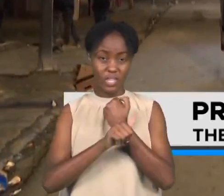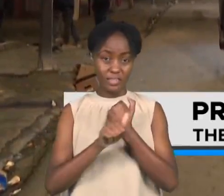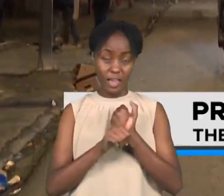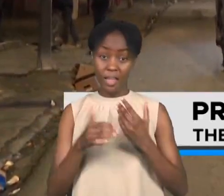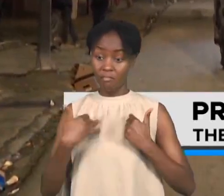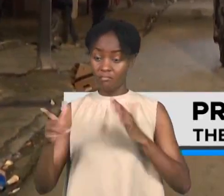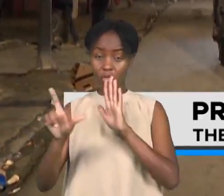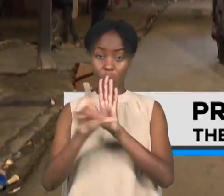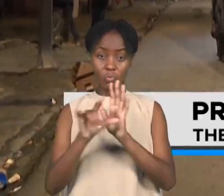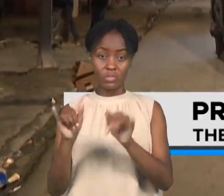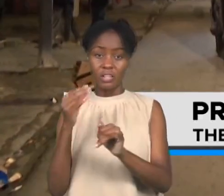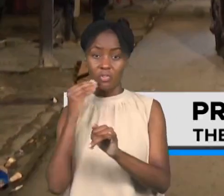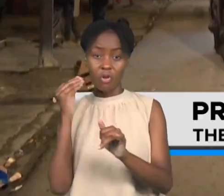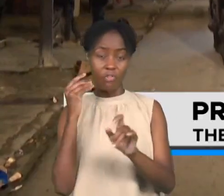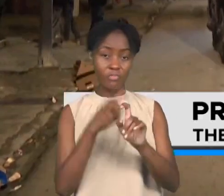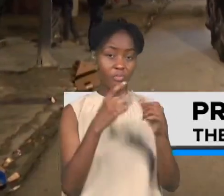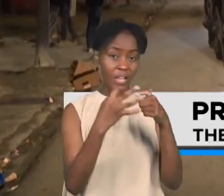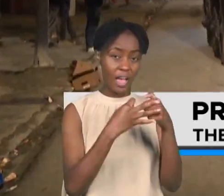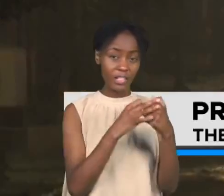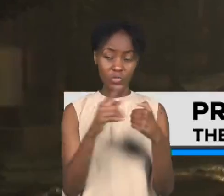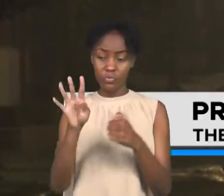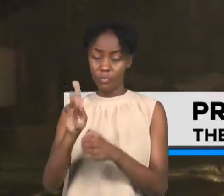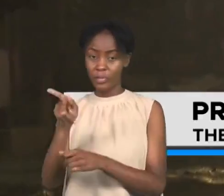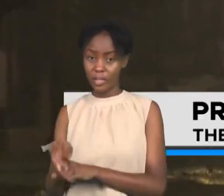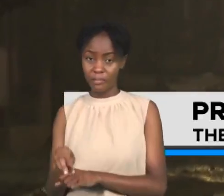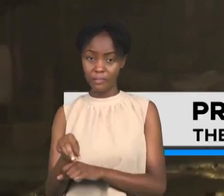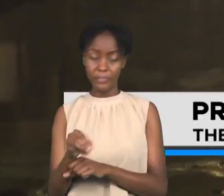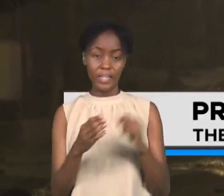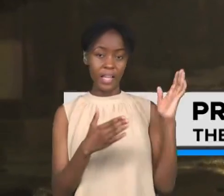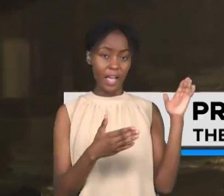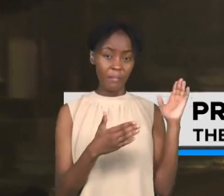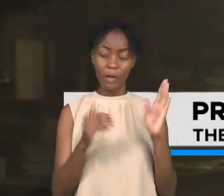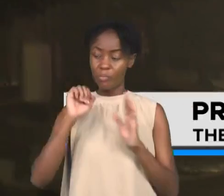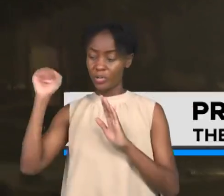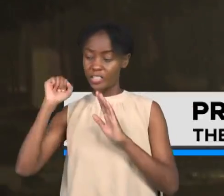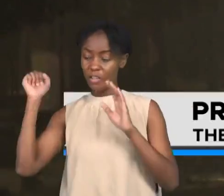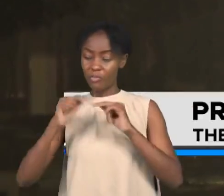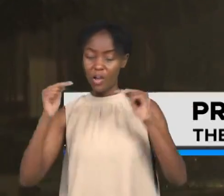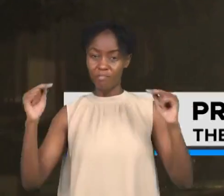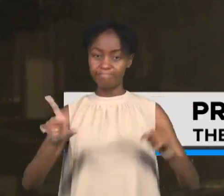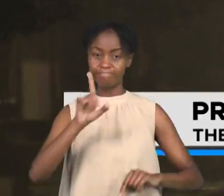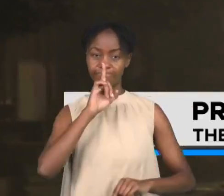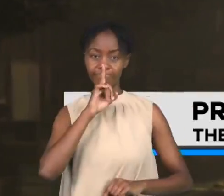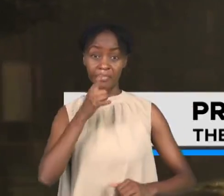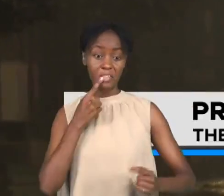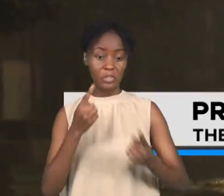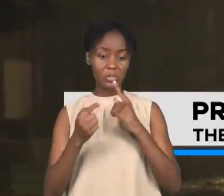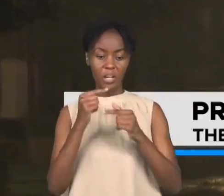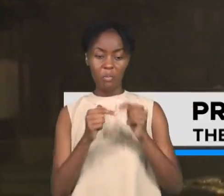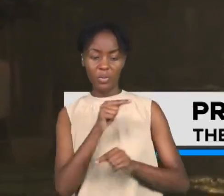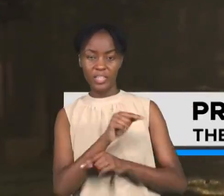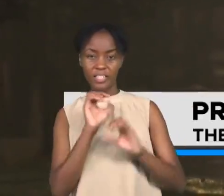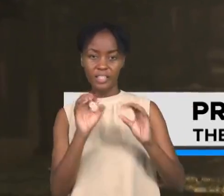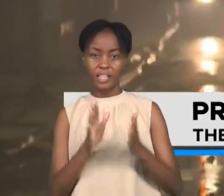extended from 8 p.m. to 4 p.m. Tunisia's divided political leadership has stayed largely silent on the protest by the youth dismissed